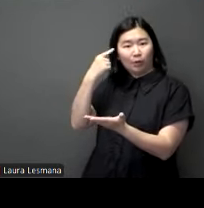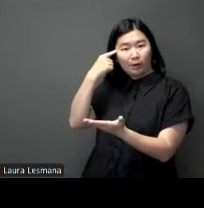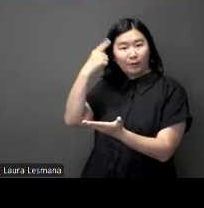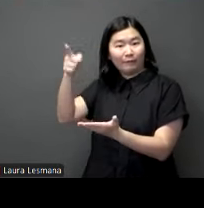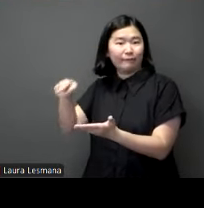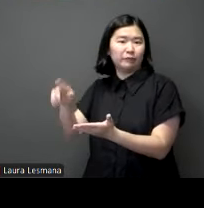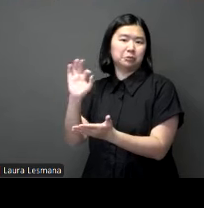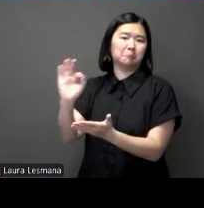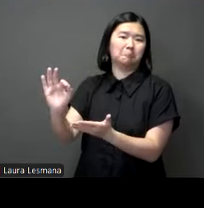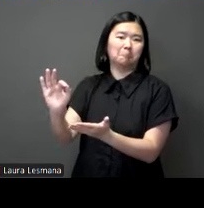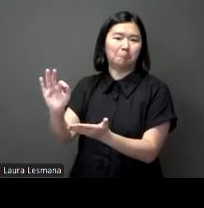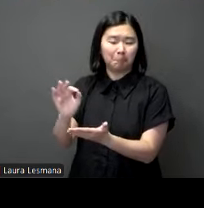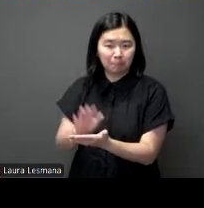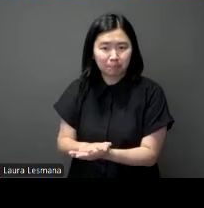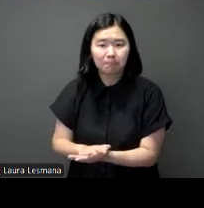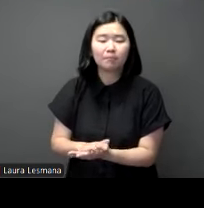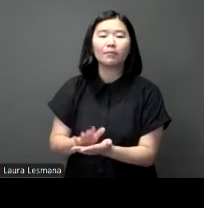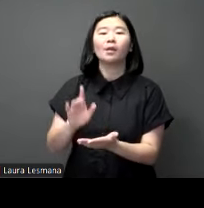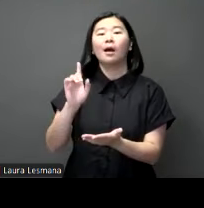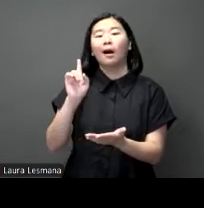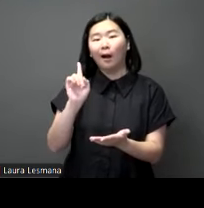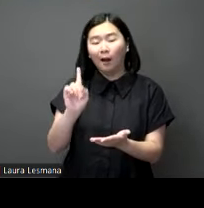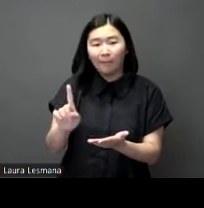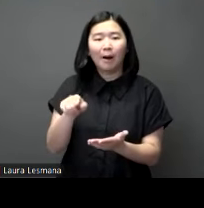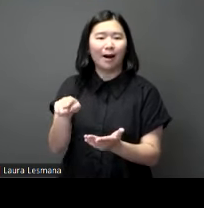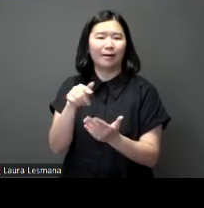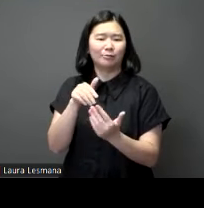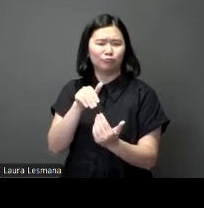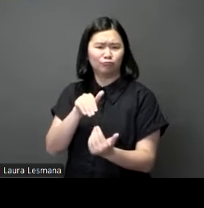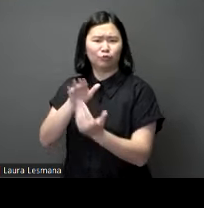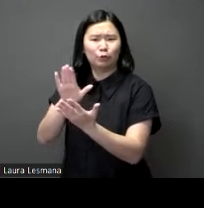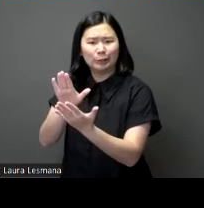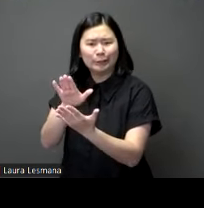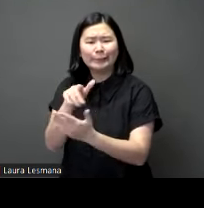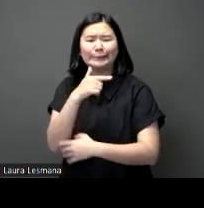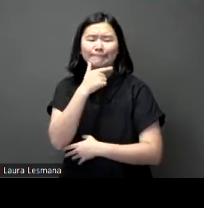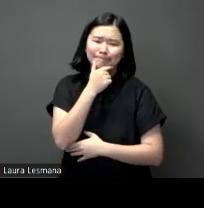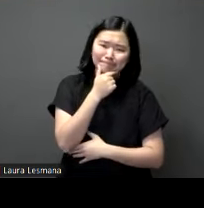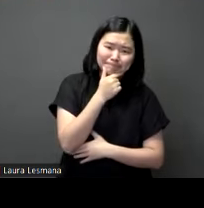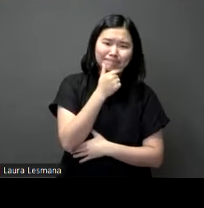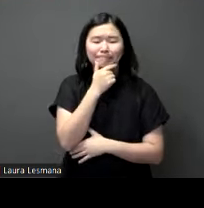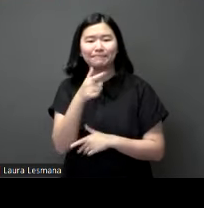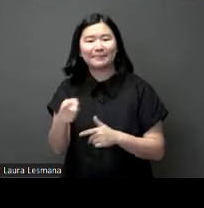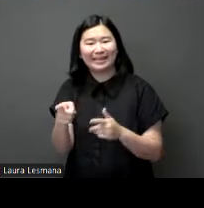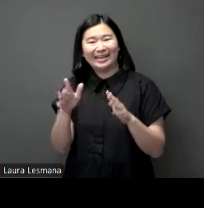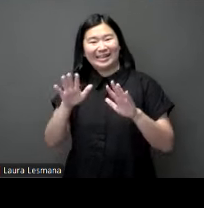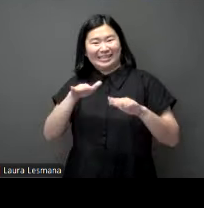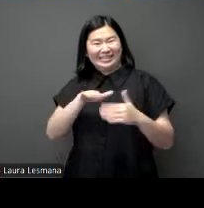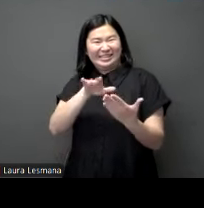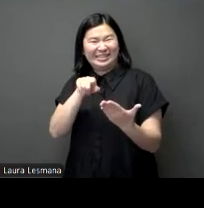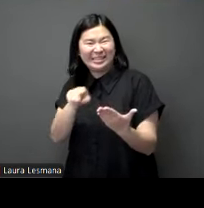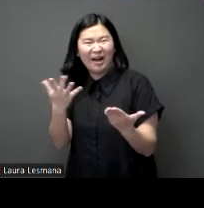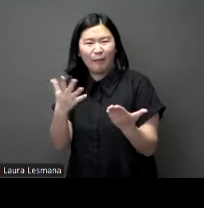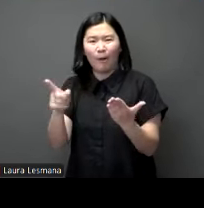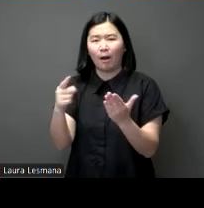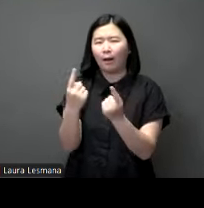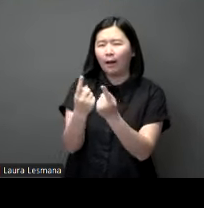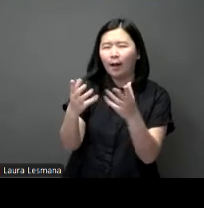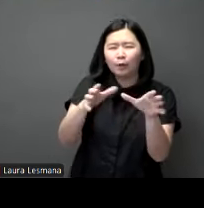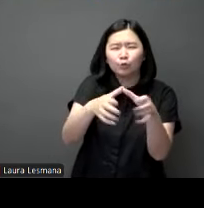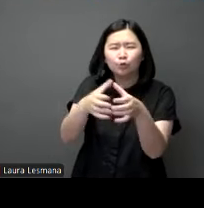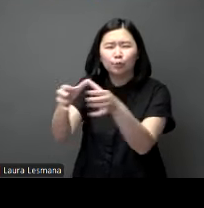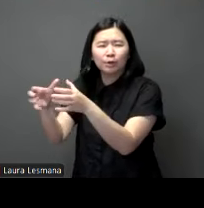implement. And there are several tools that are part of Innova. Innova has 8 steps, and each process is unique in the